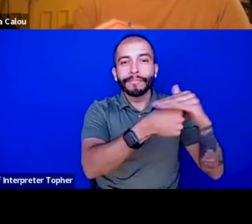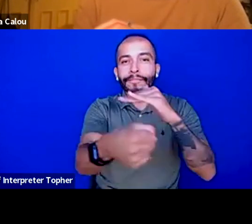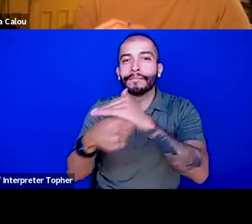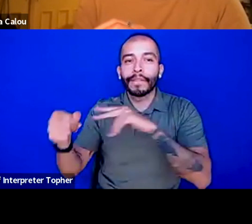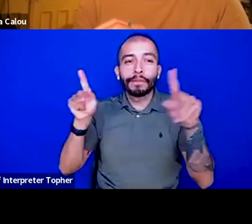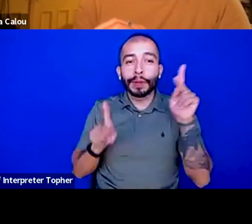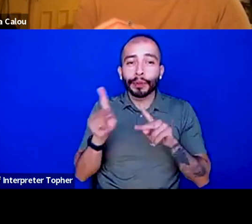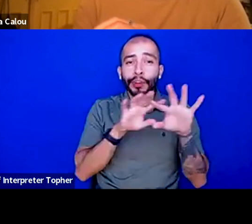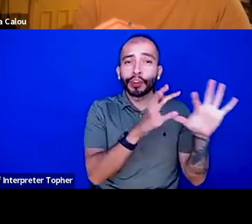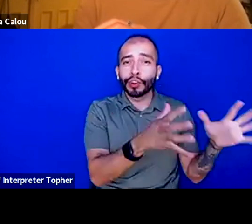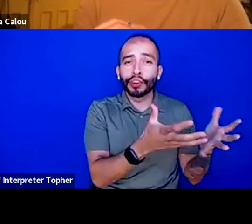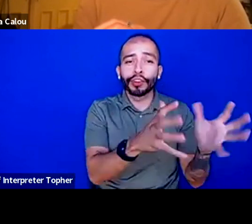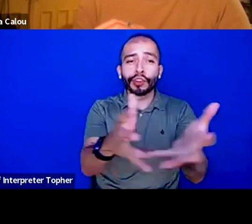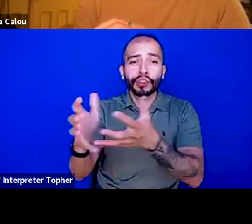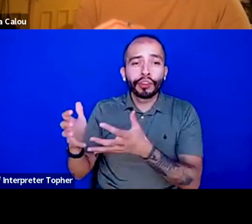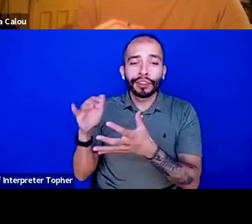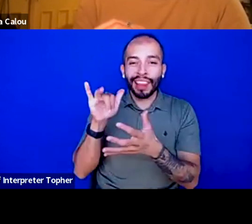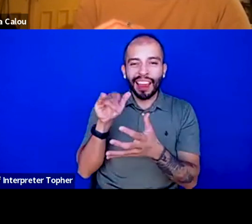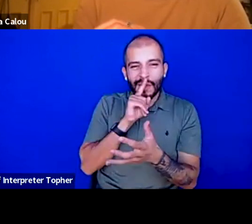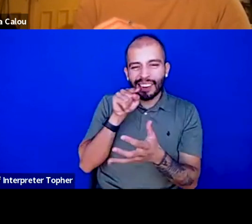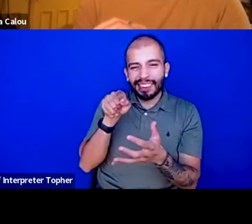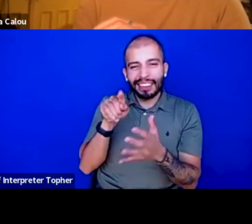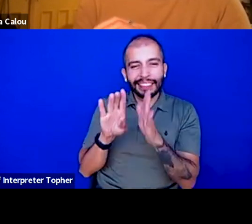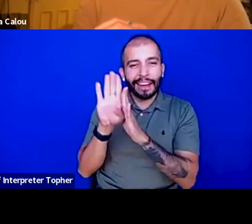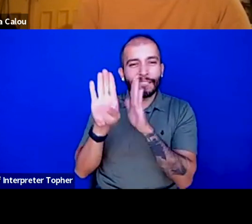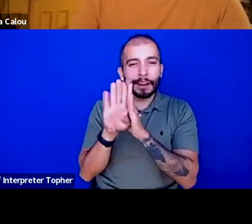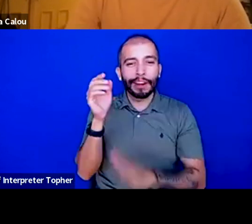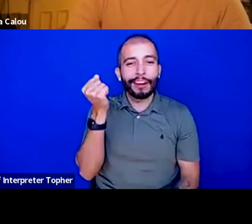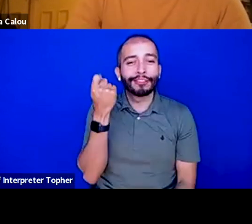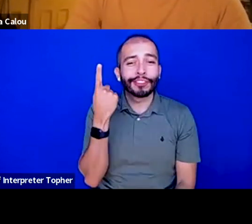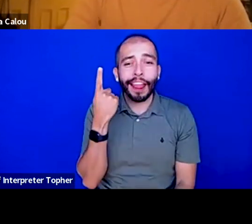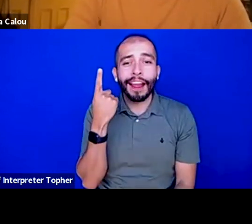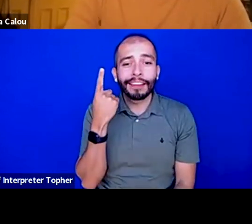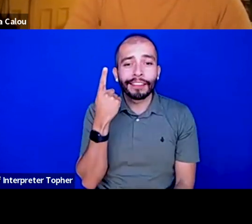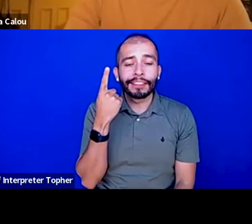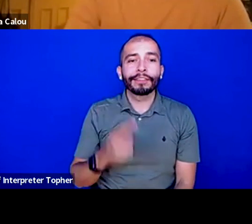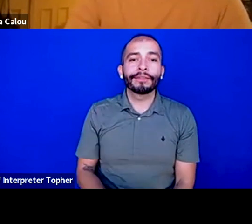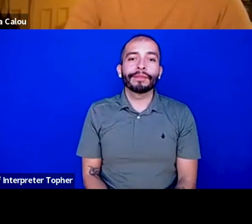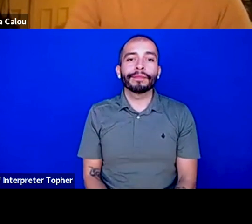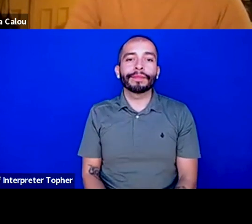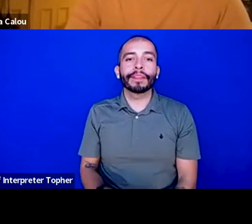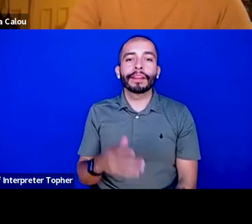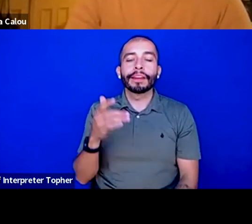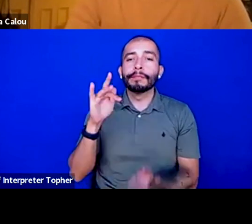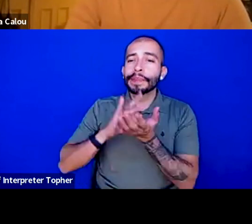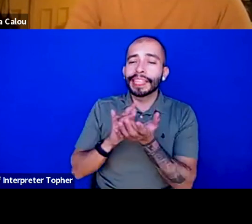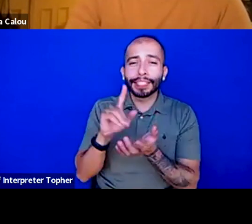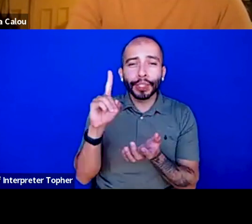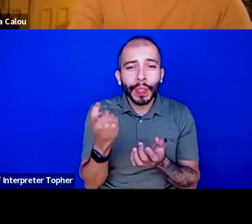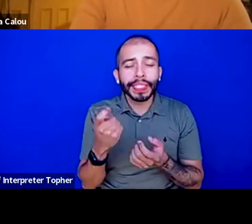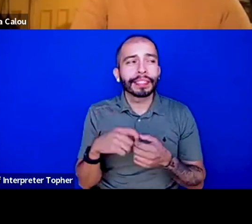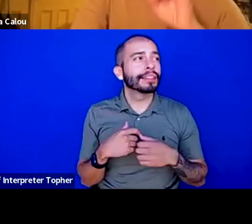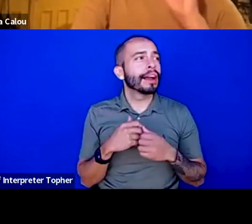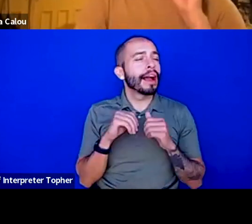develop their understandings of kind of medical diagnoses and how to form diagnostic